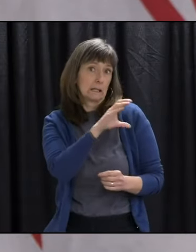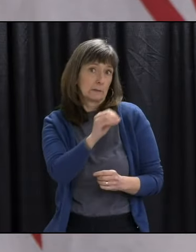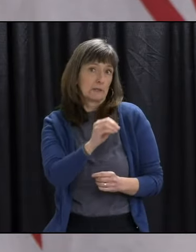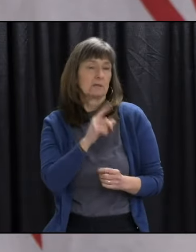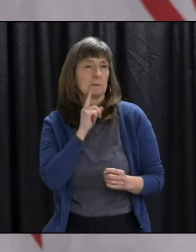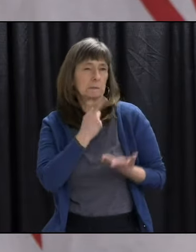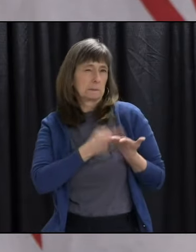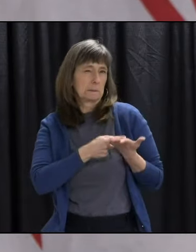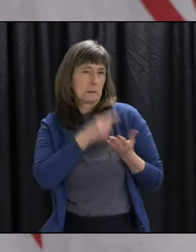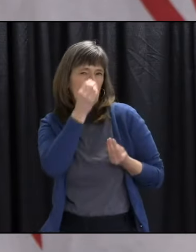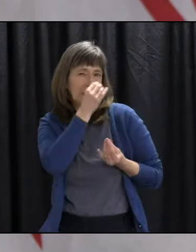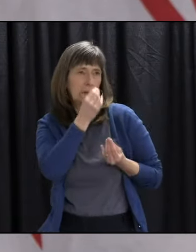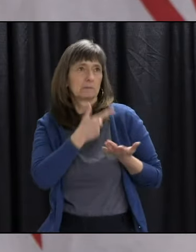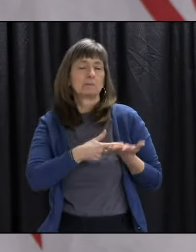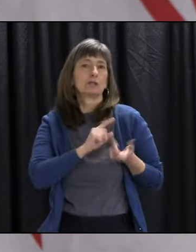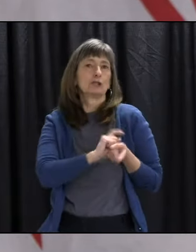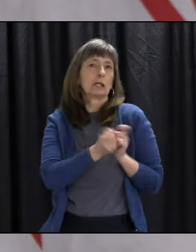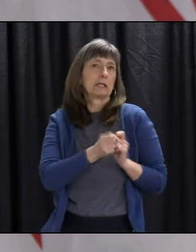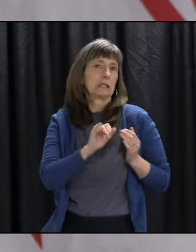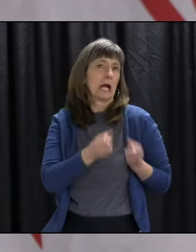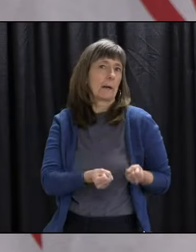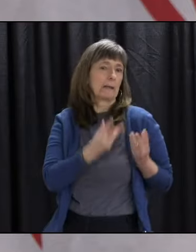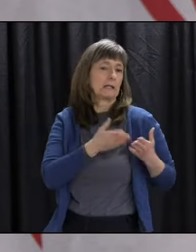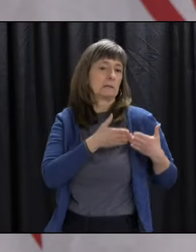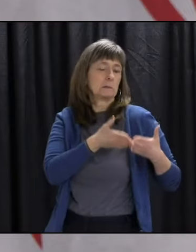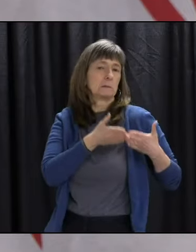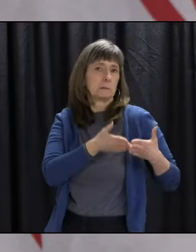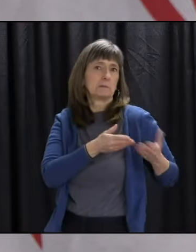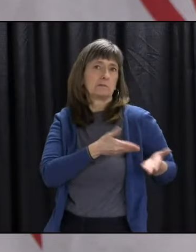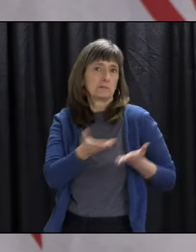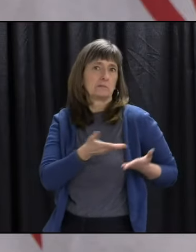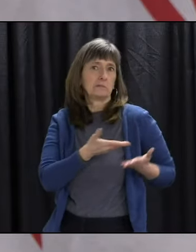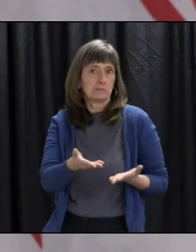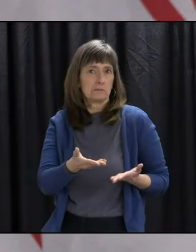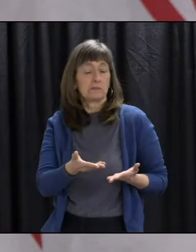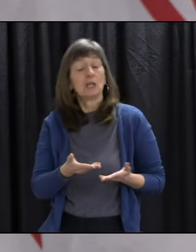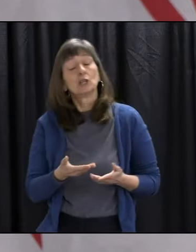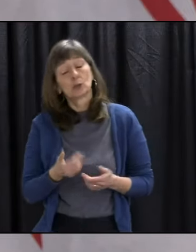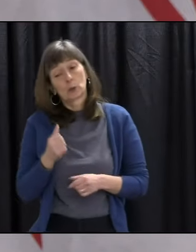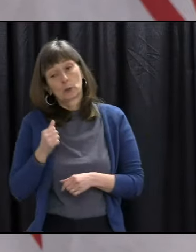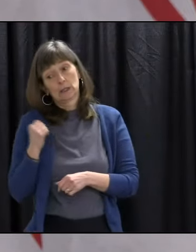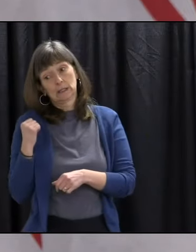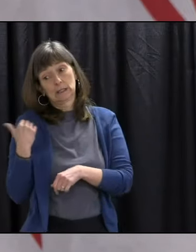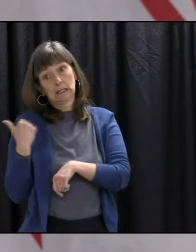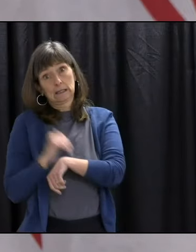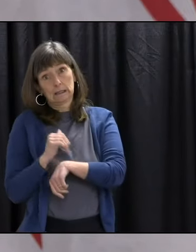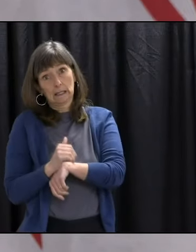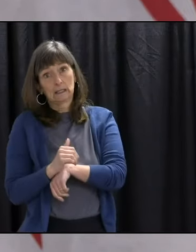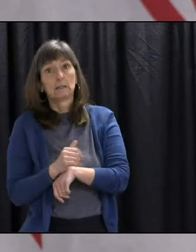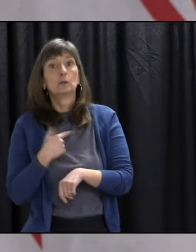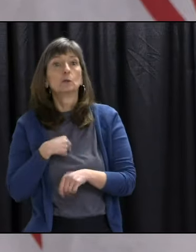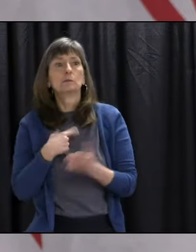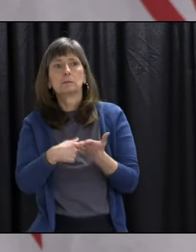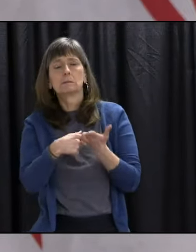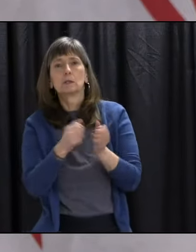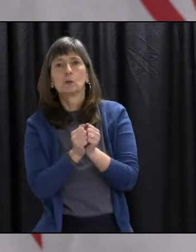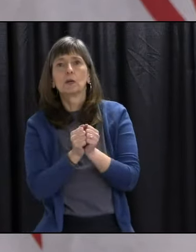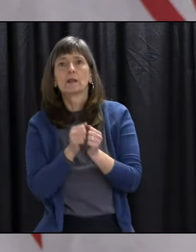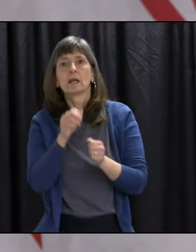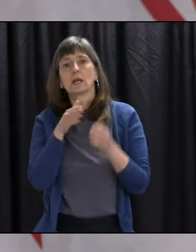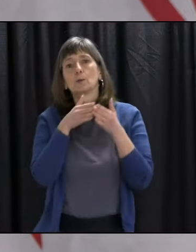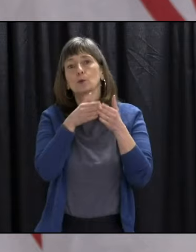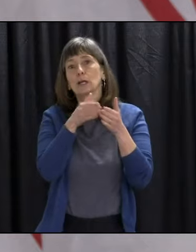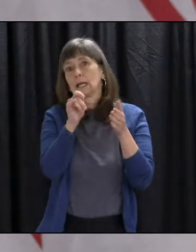morning, we've had numerous calls with Marine Atlantic, with the trucking industry, and with local O-sailors. We